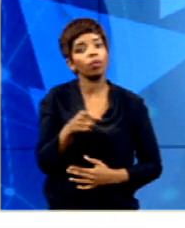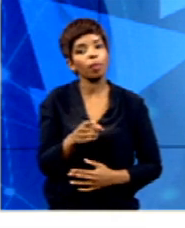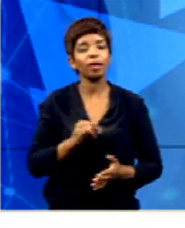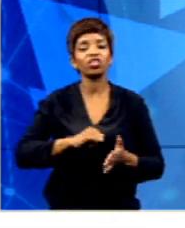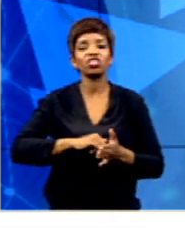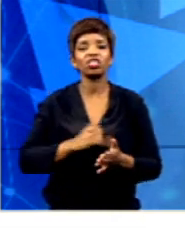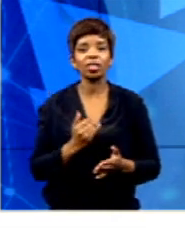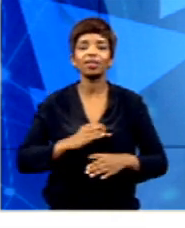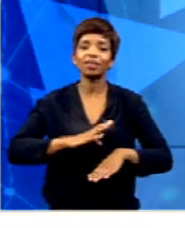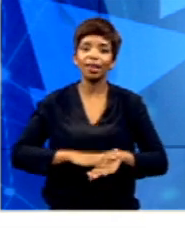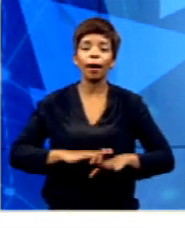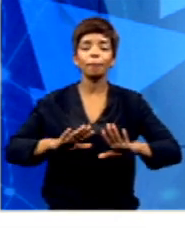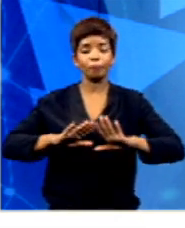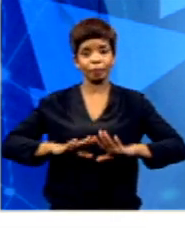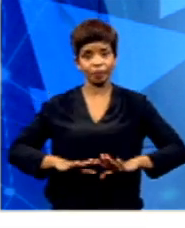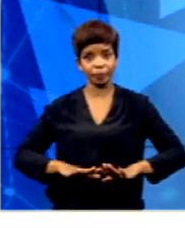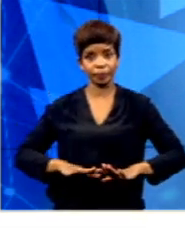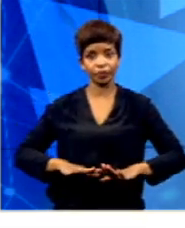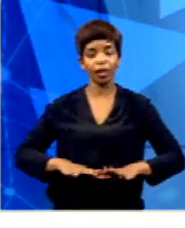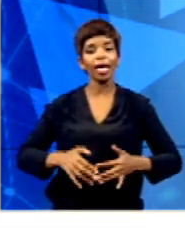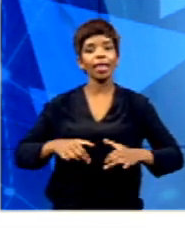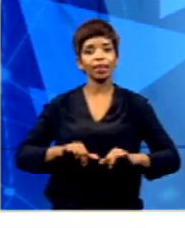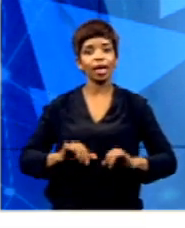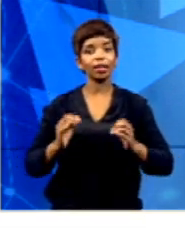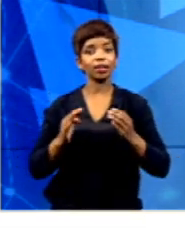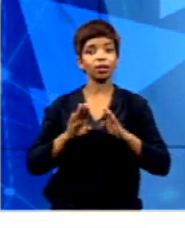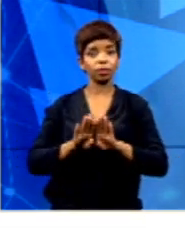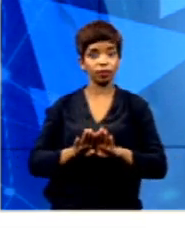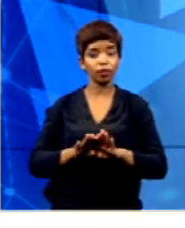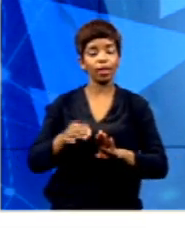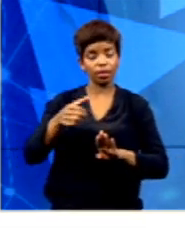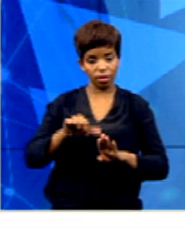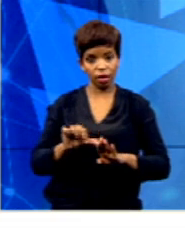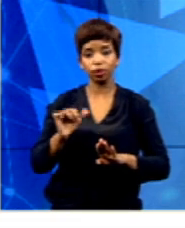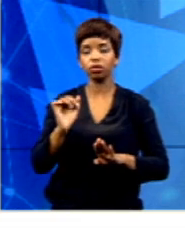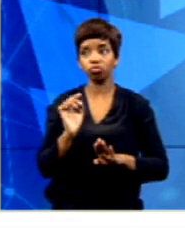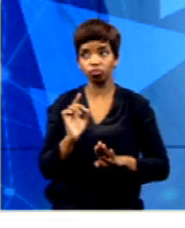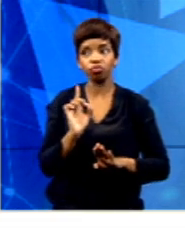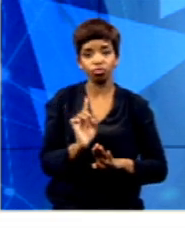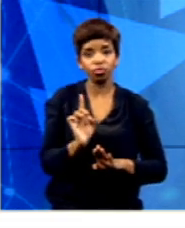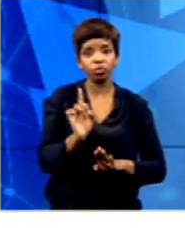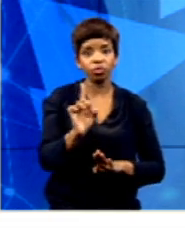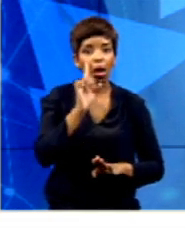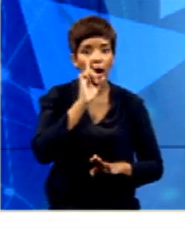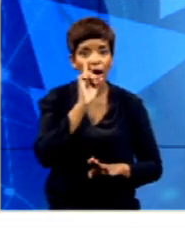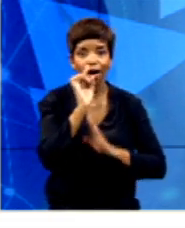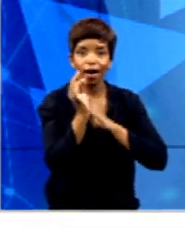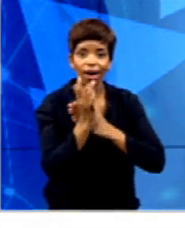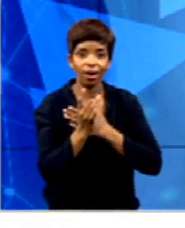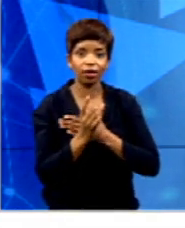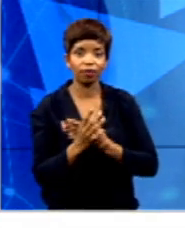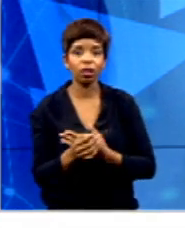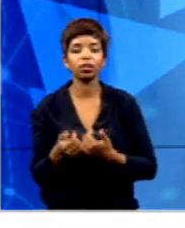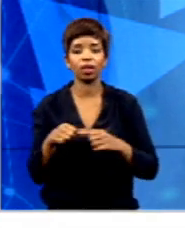bit of time to wait until the loss occurs and then you submit a claim. That's the advice that I can give.